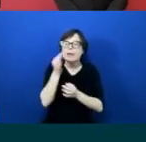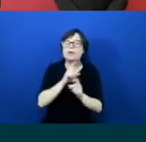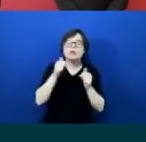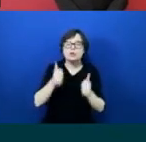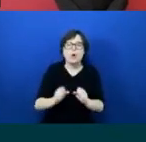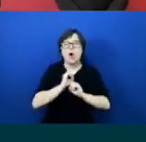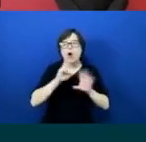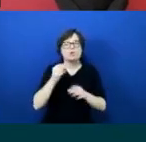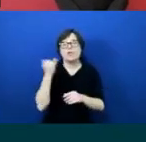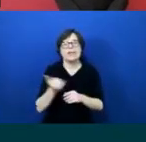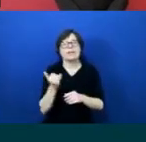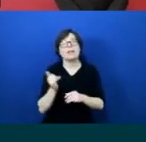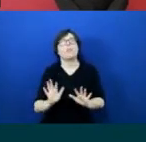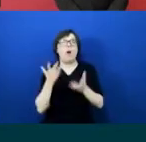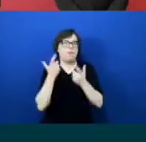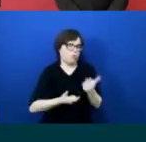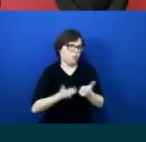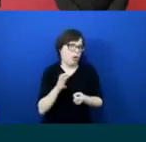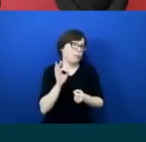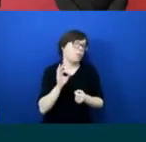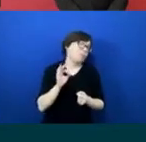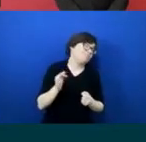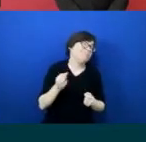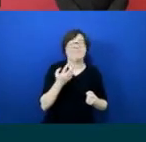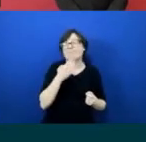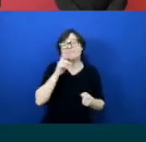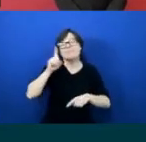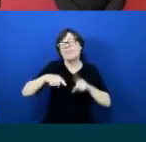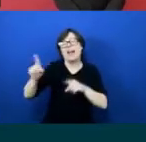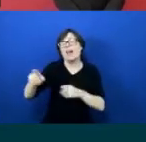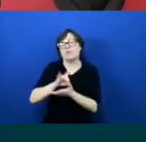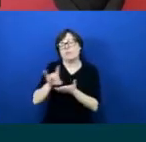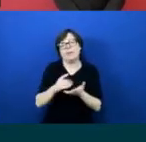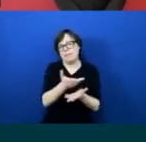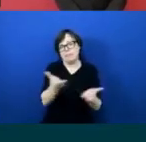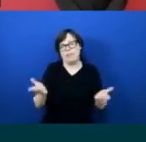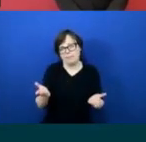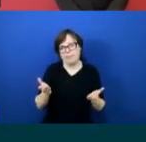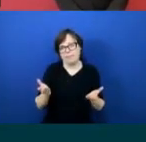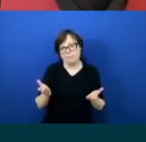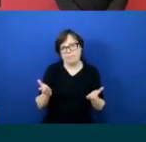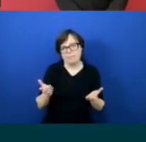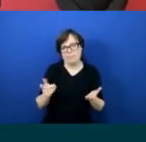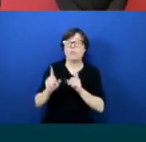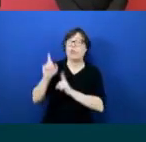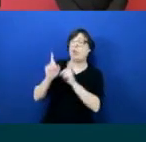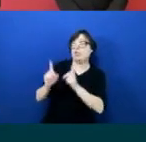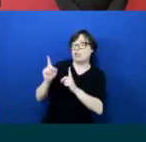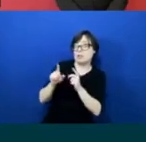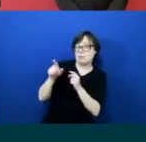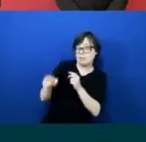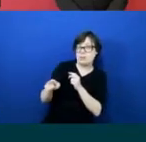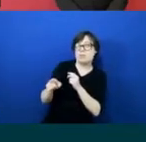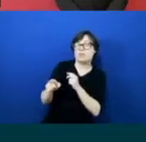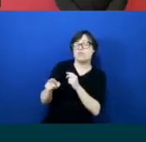different municipalities that we worked with. Sometimes we weren't right